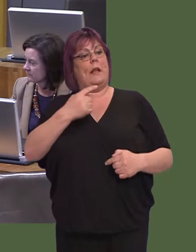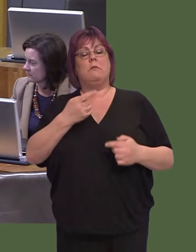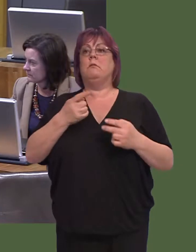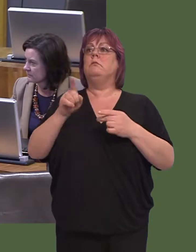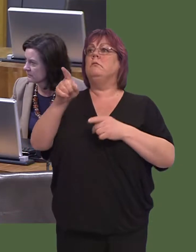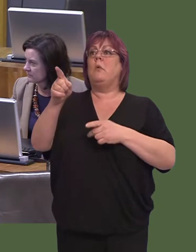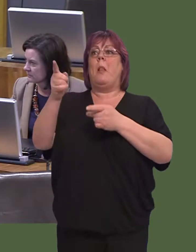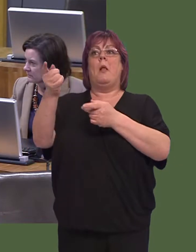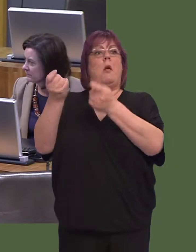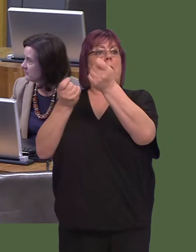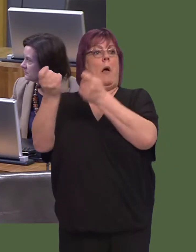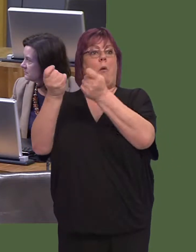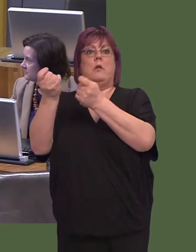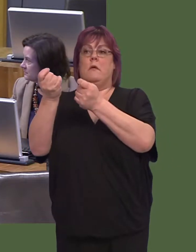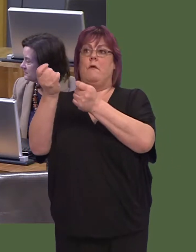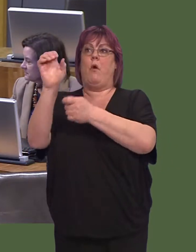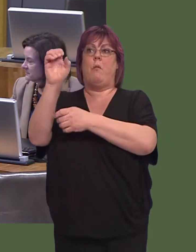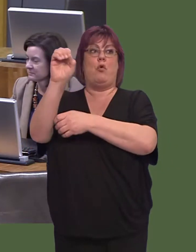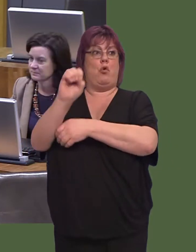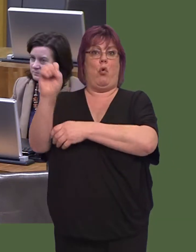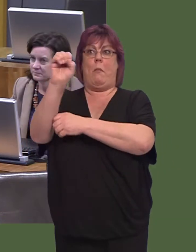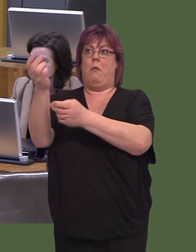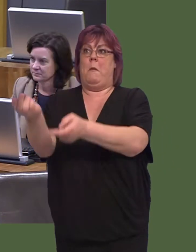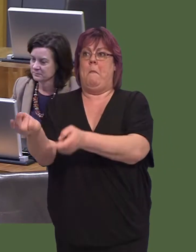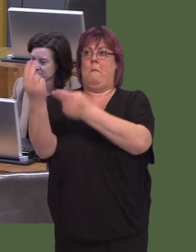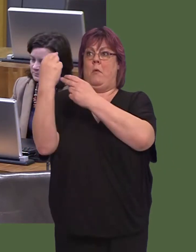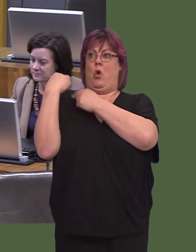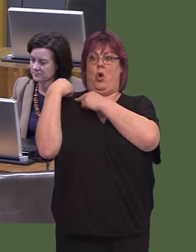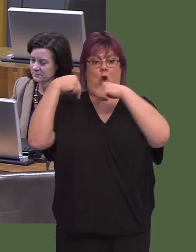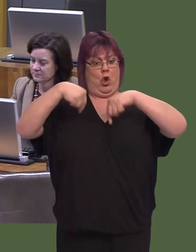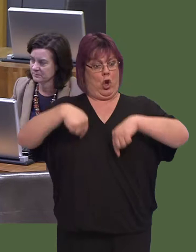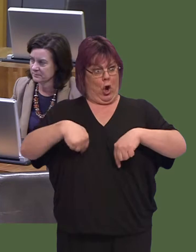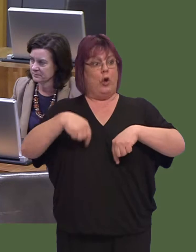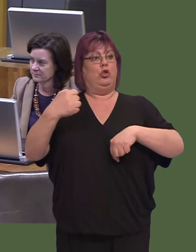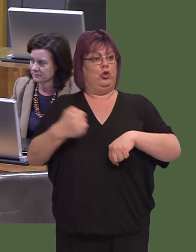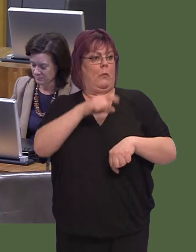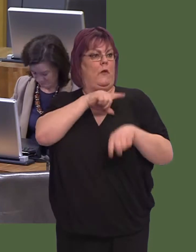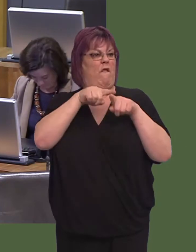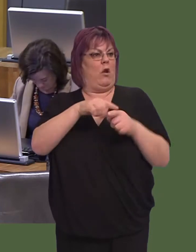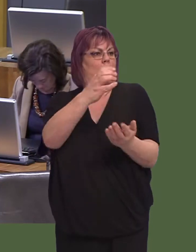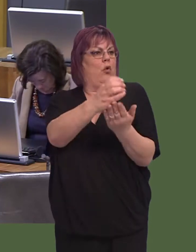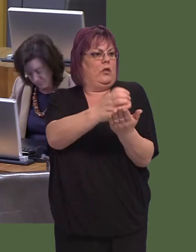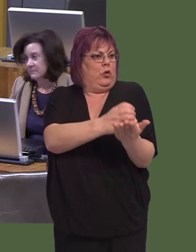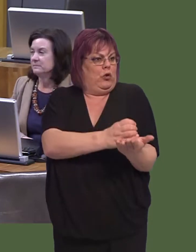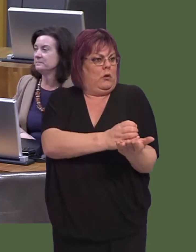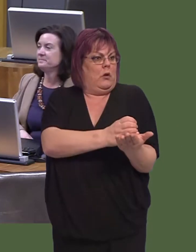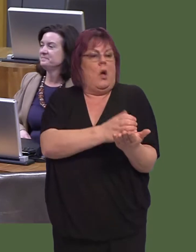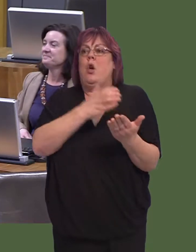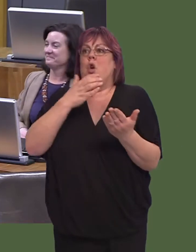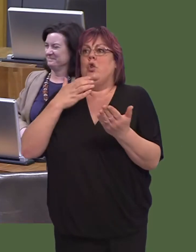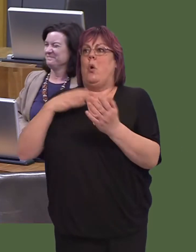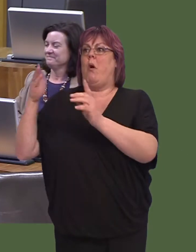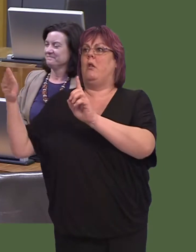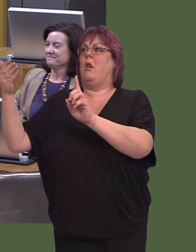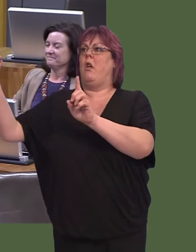where powers would return from Brussels, they come here naturally. That's what would happen in the constitutional sense, and they shouldn't be